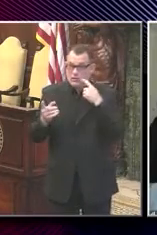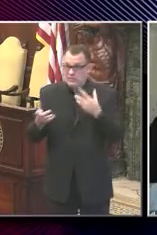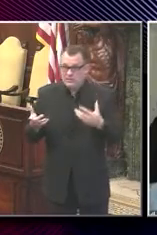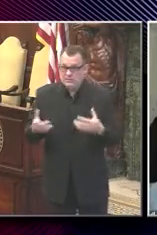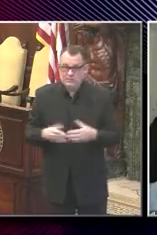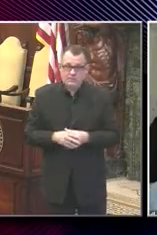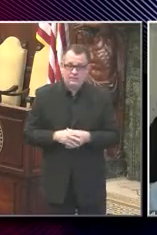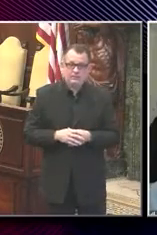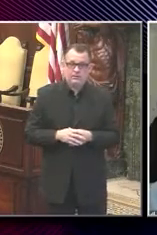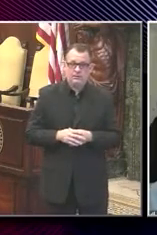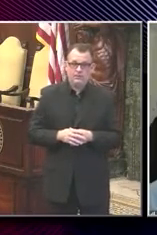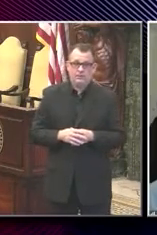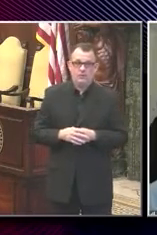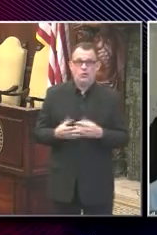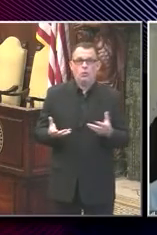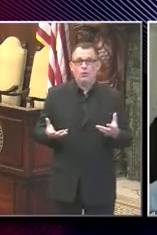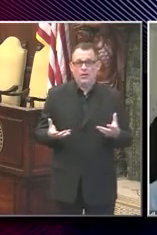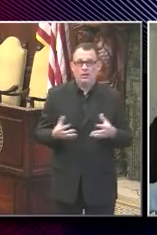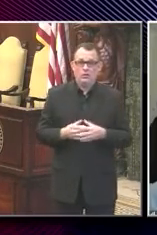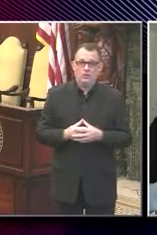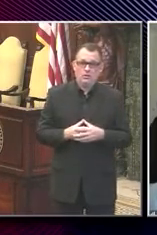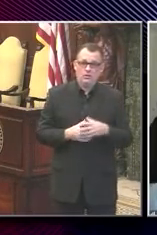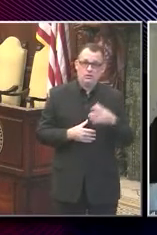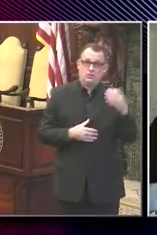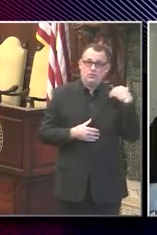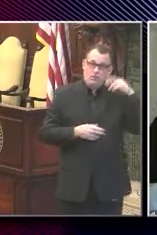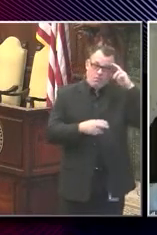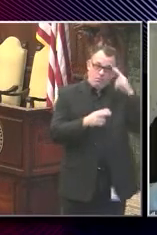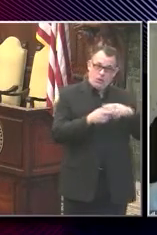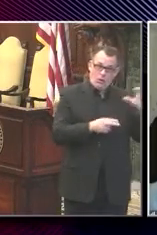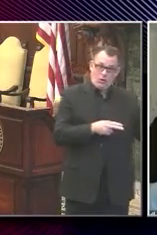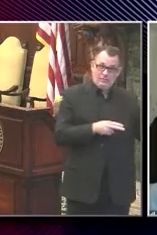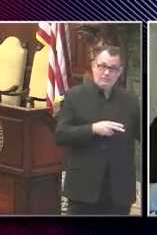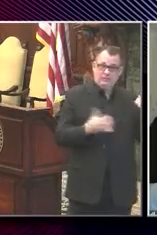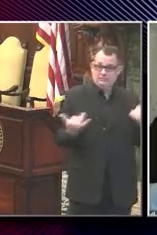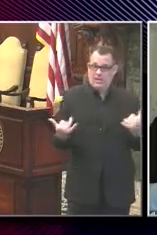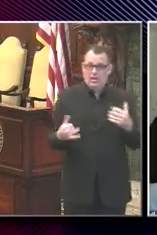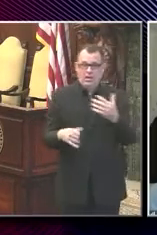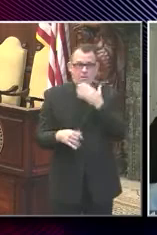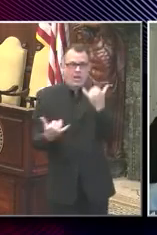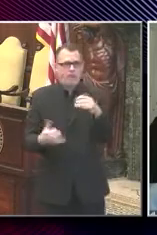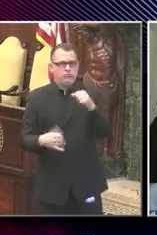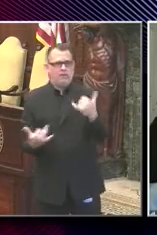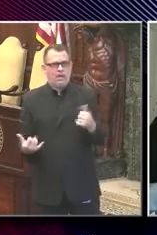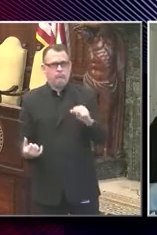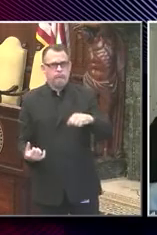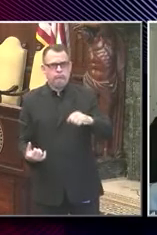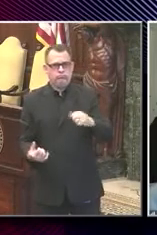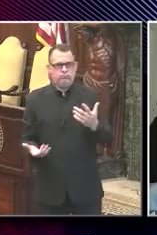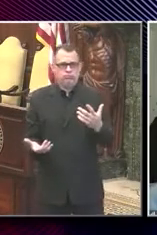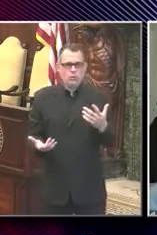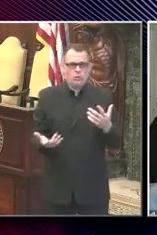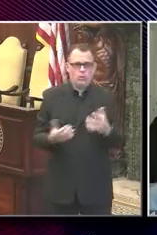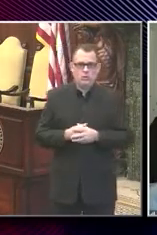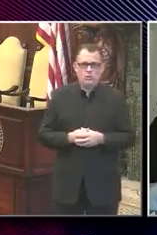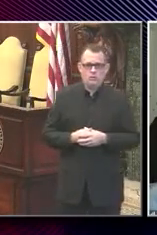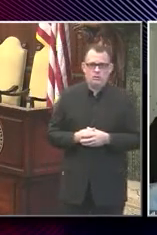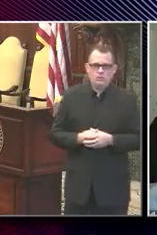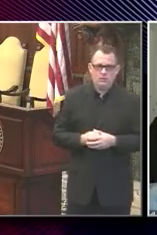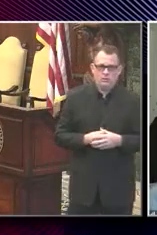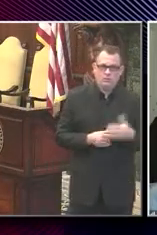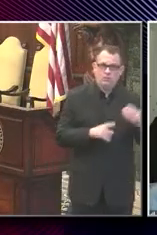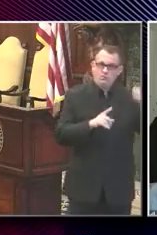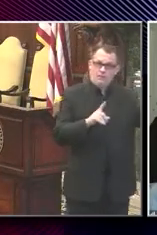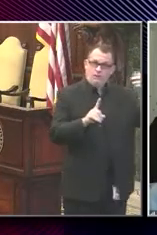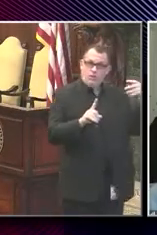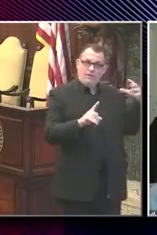Well, we're far better now than we were back in March and April. Again, we were having almost 250 deaths a week back at the peak of